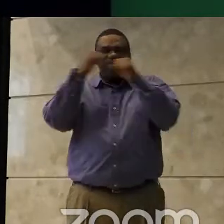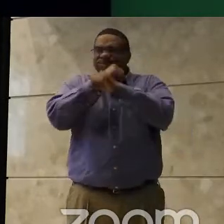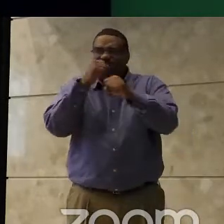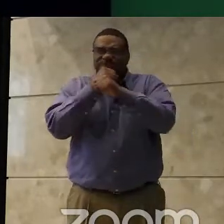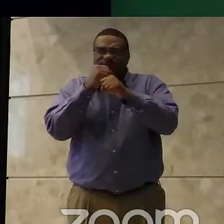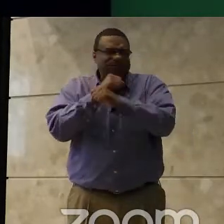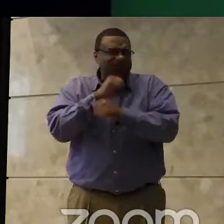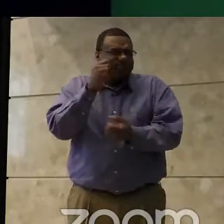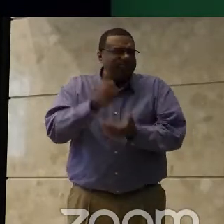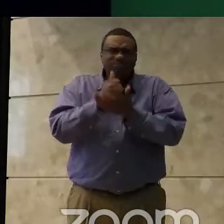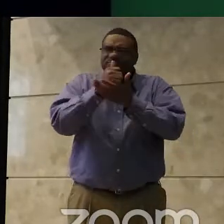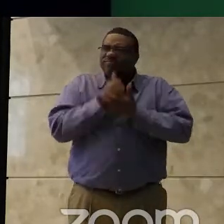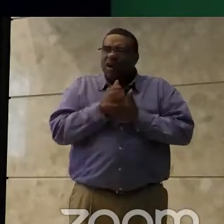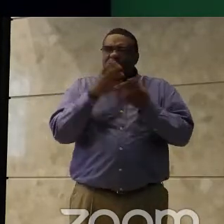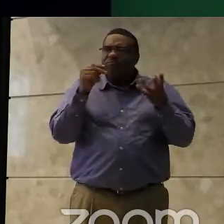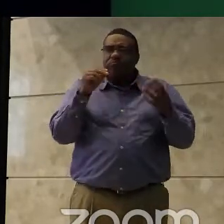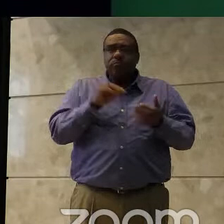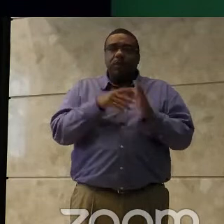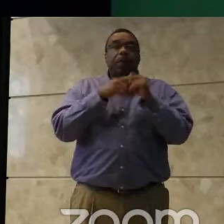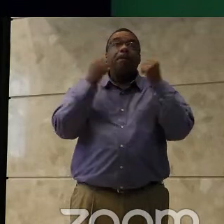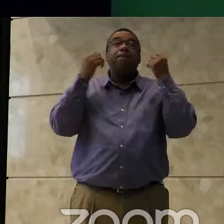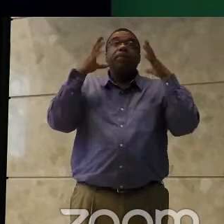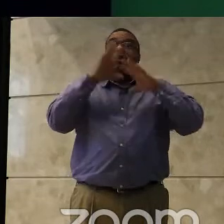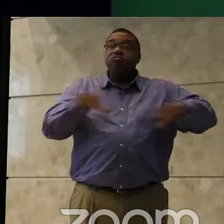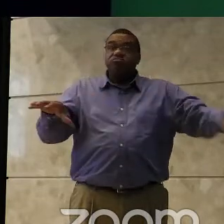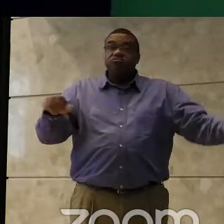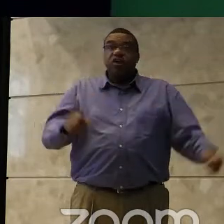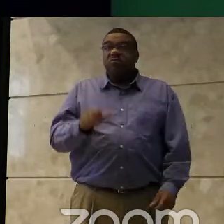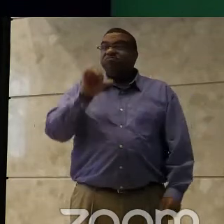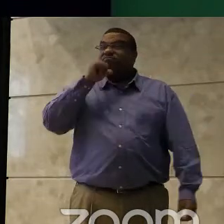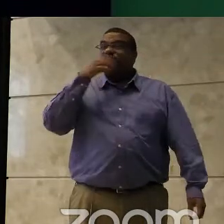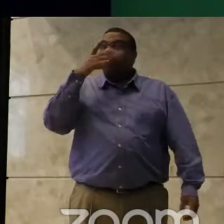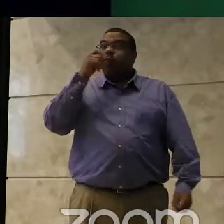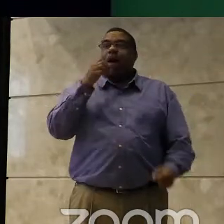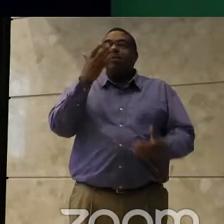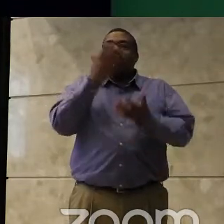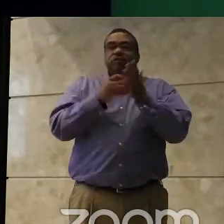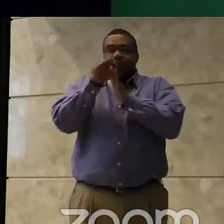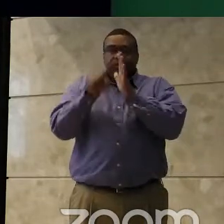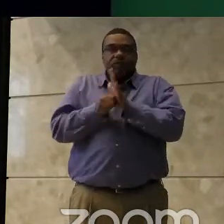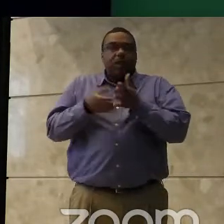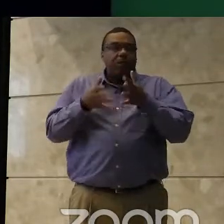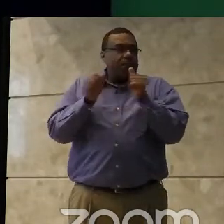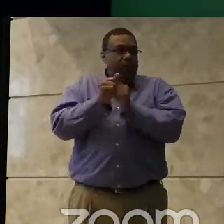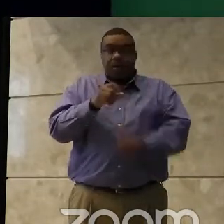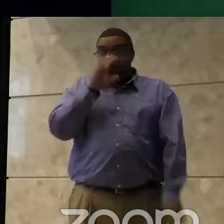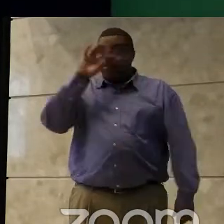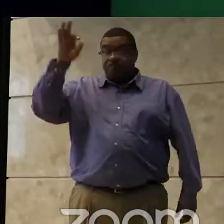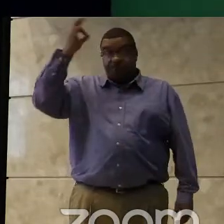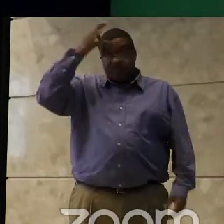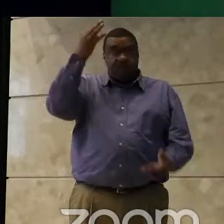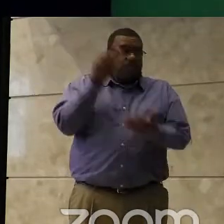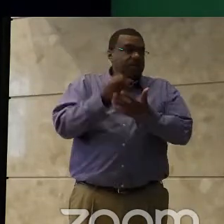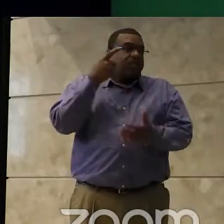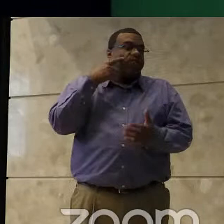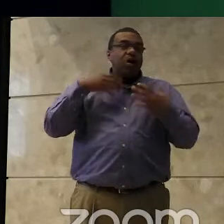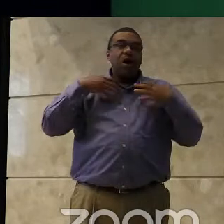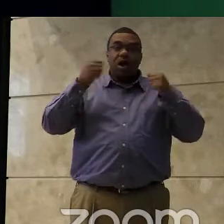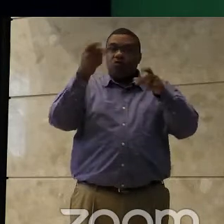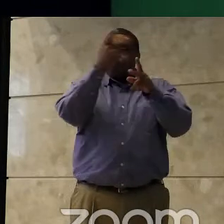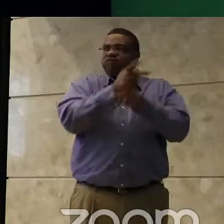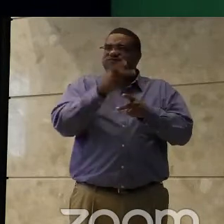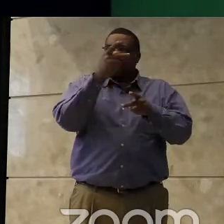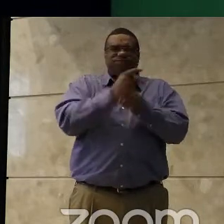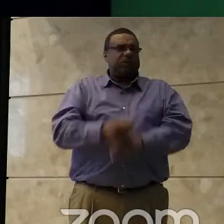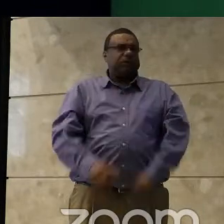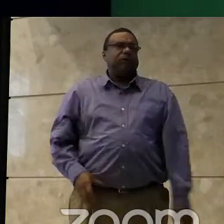nobody. It helps nobody. So many children are suffering right now because some states refuse to allow the federal funds in for the health care. Oh,